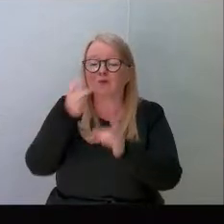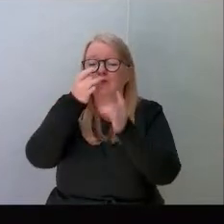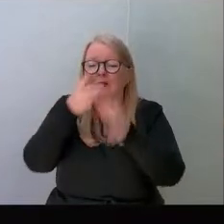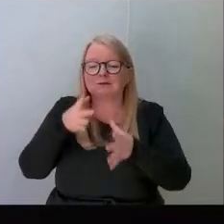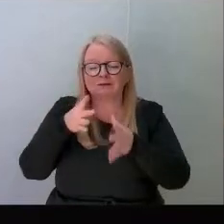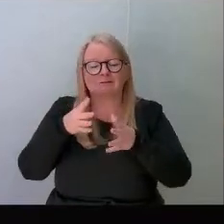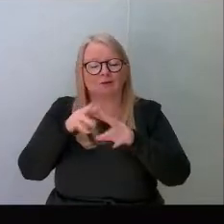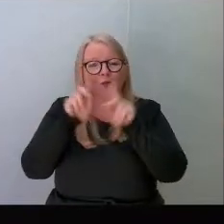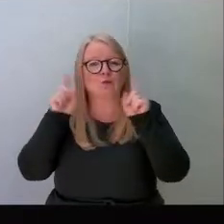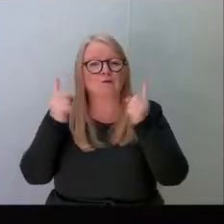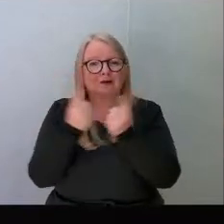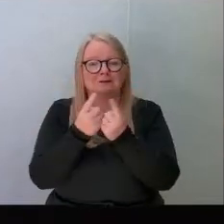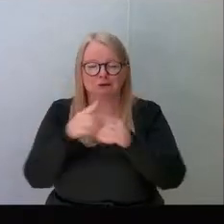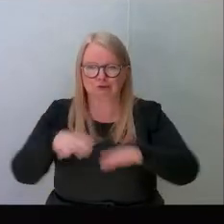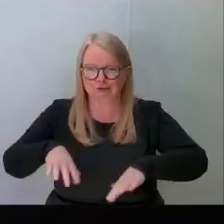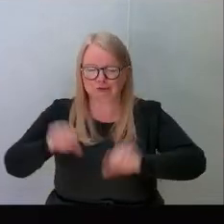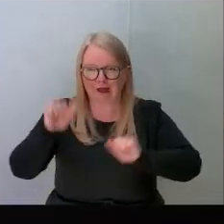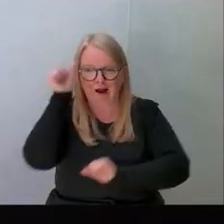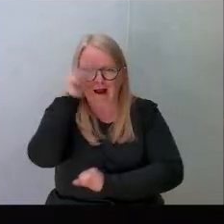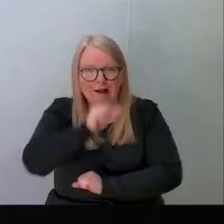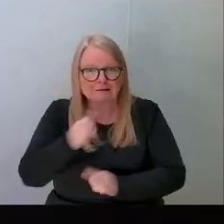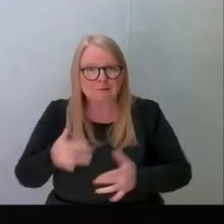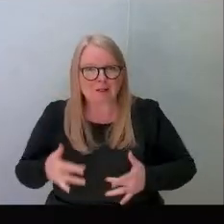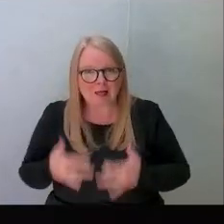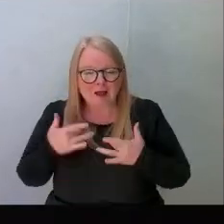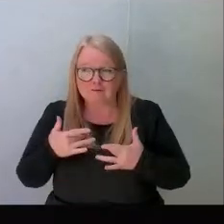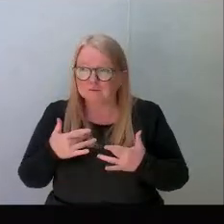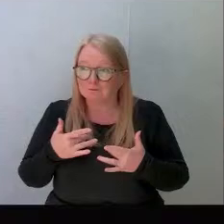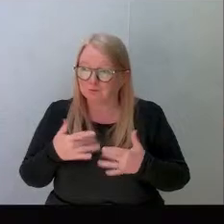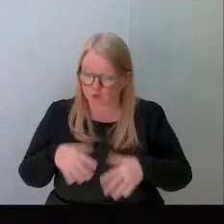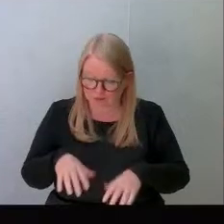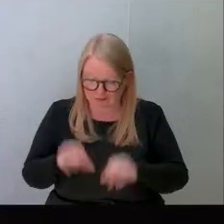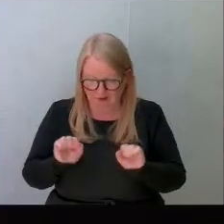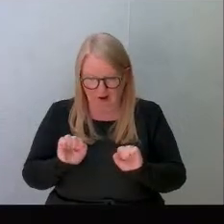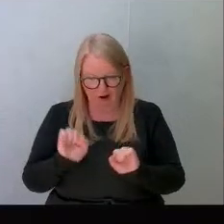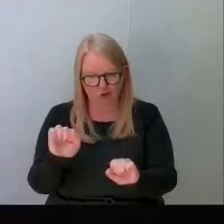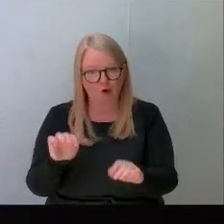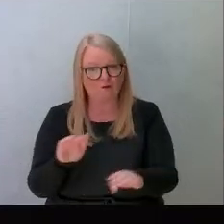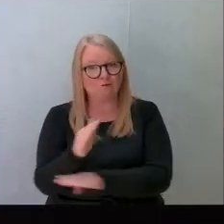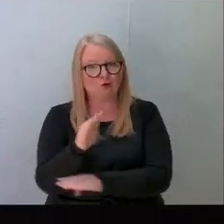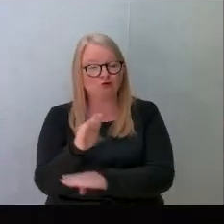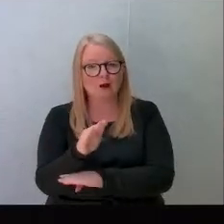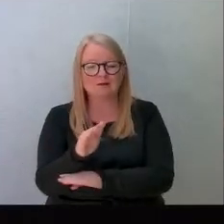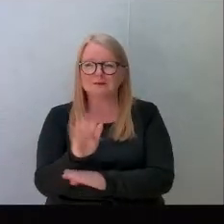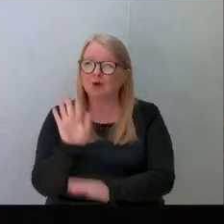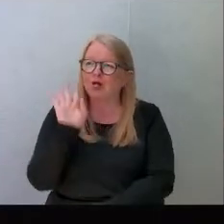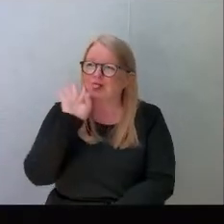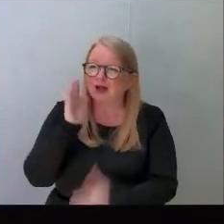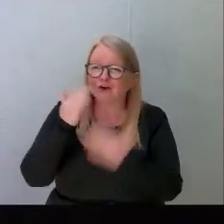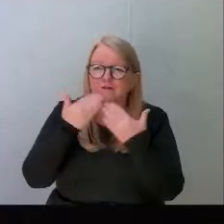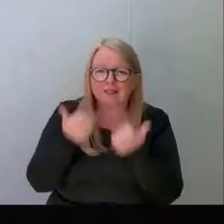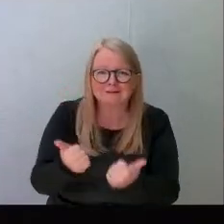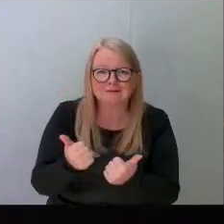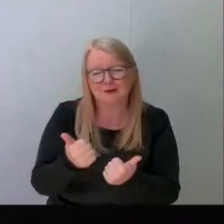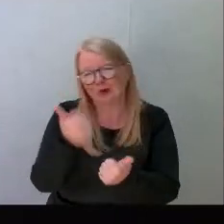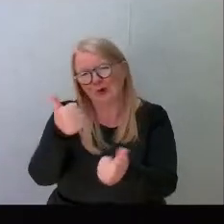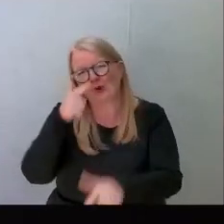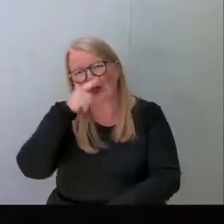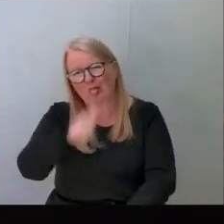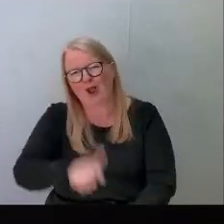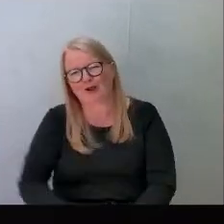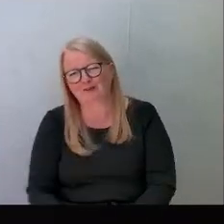a great start in your academic life, and as you carve out your future. So thank you for listening and good luck.